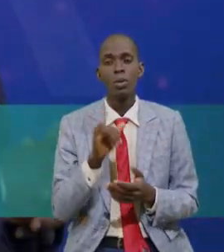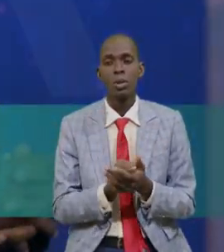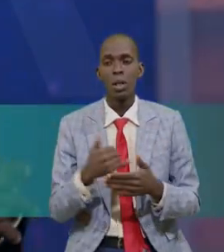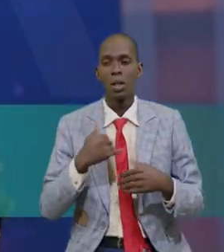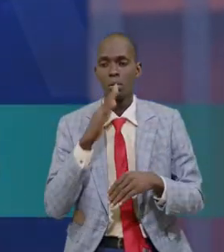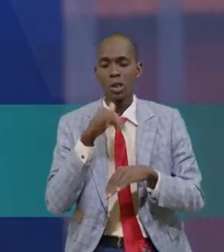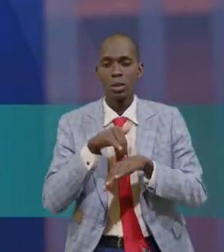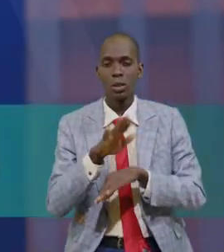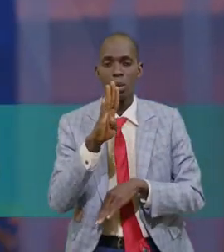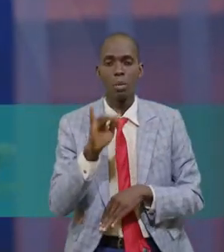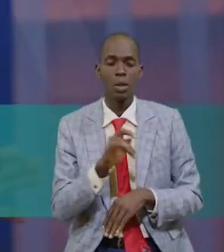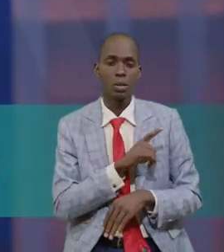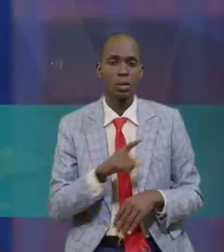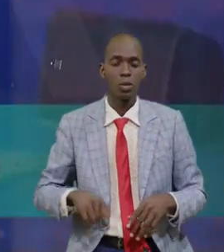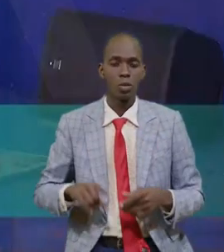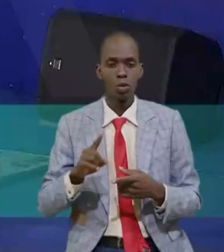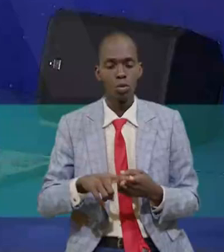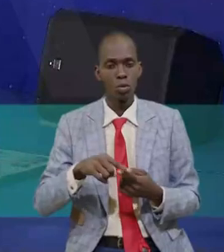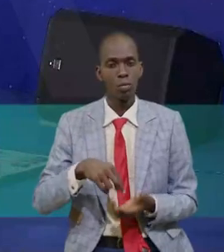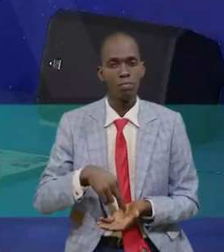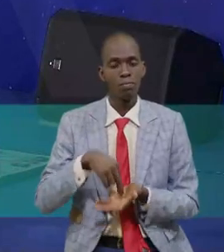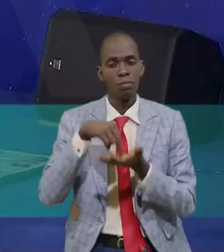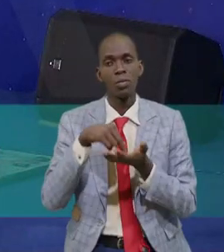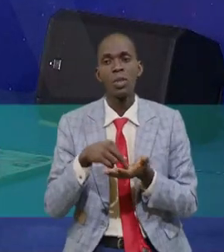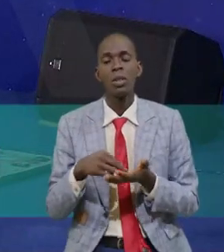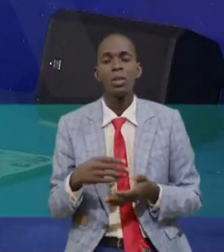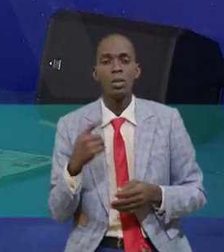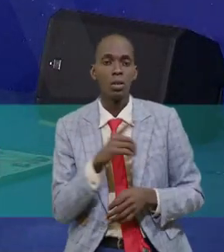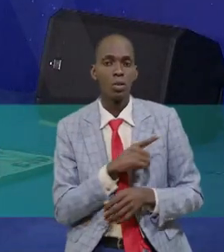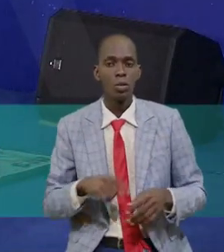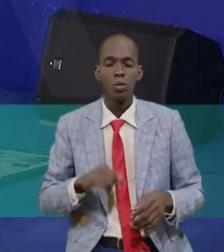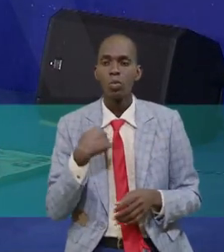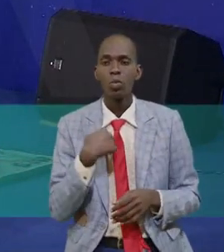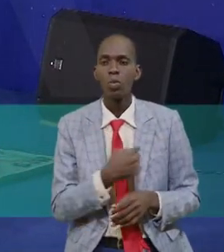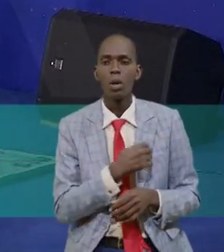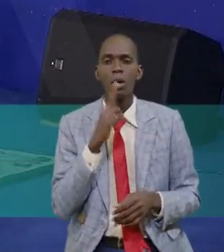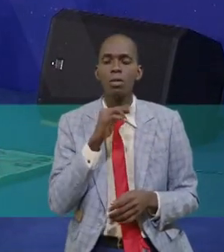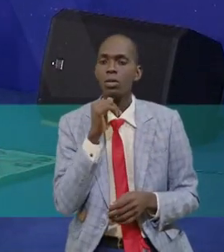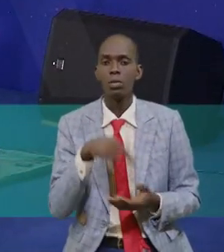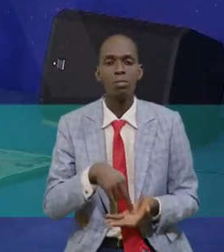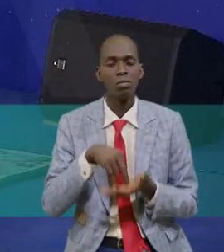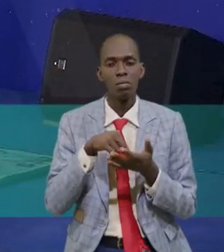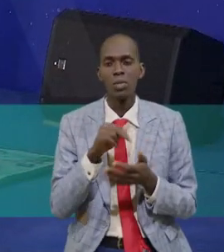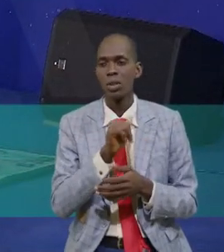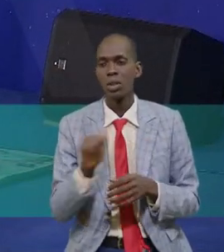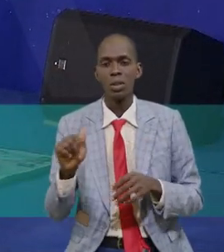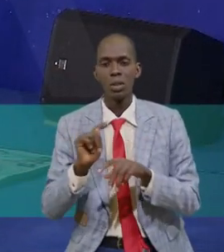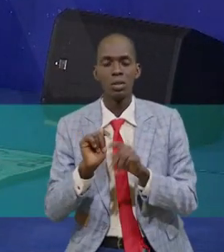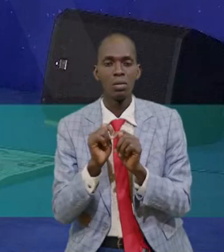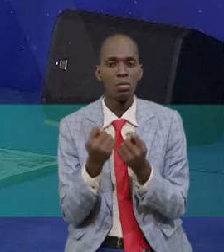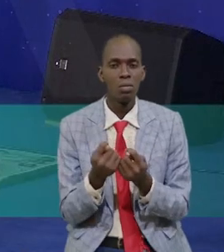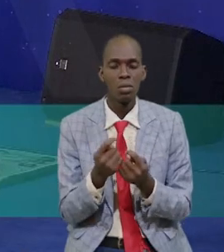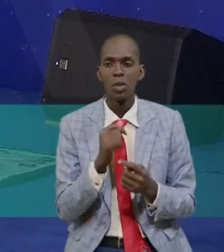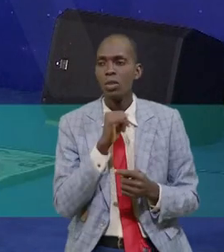to represent the Lord. We're not representing a tribe. We're not representing a locality.